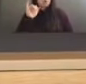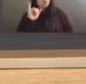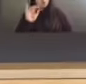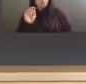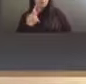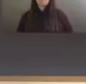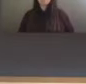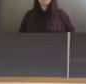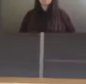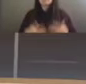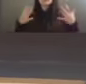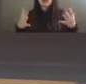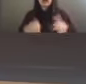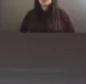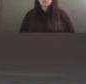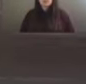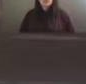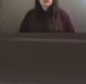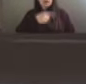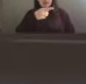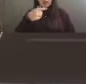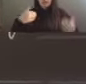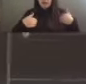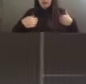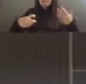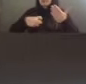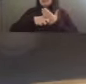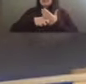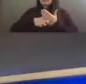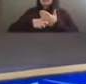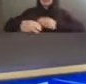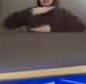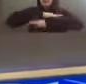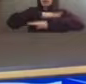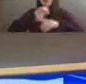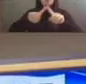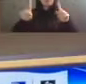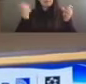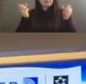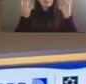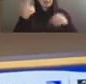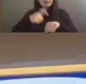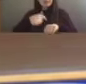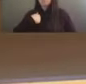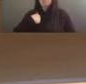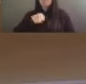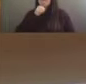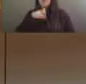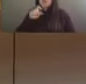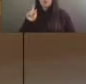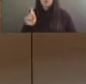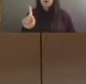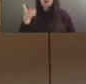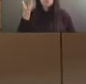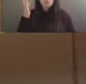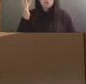Now they have this ticket counter, but the last many times I've flown, I don't have to come here because I can also get